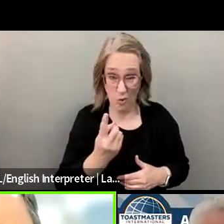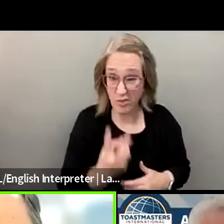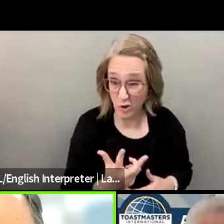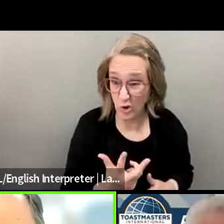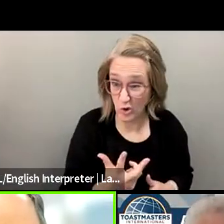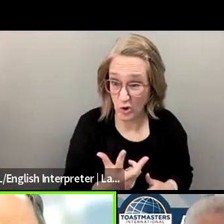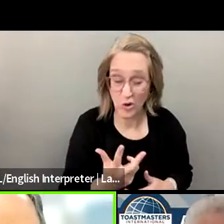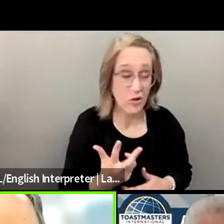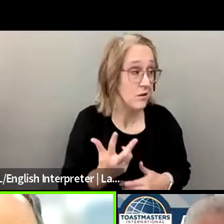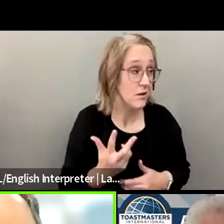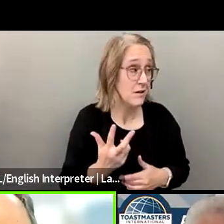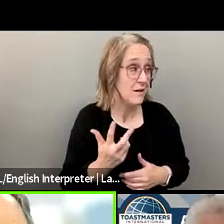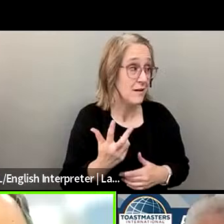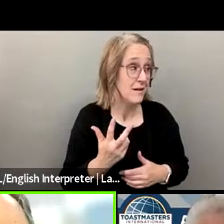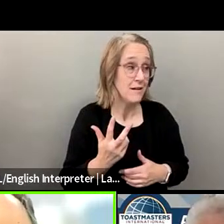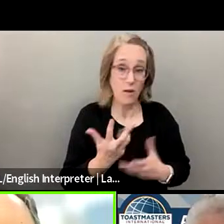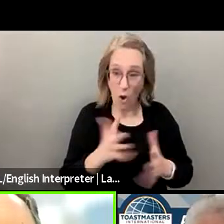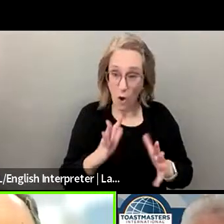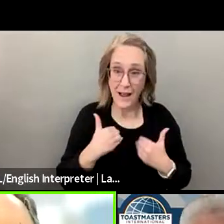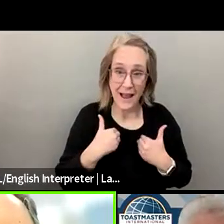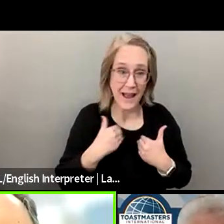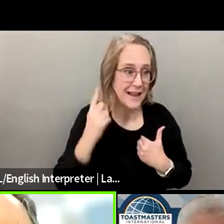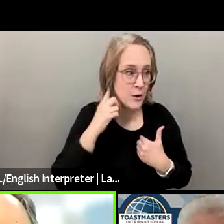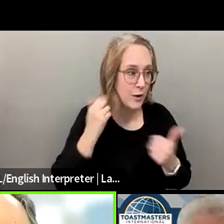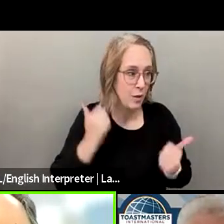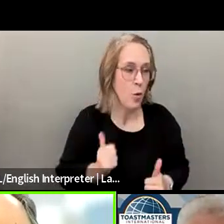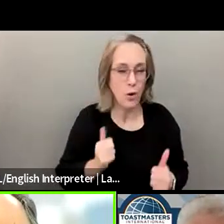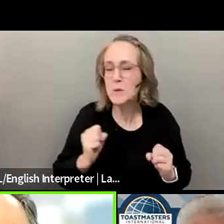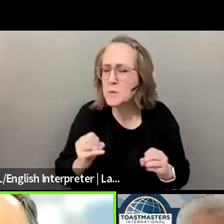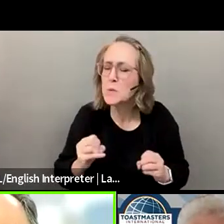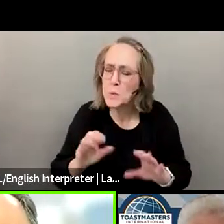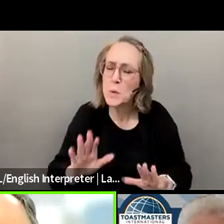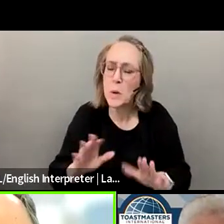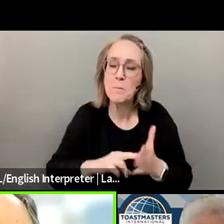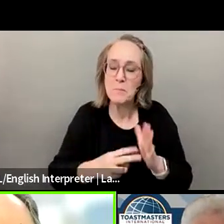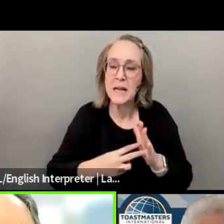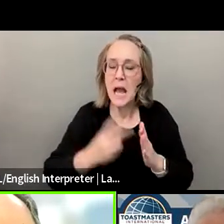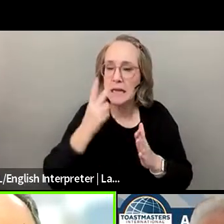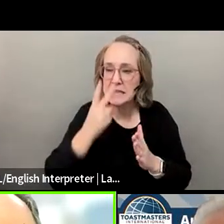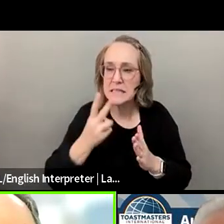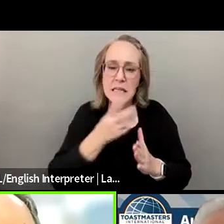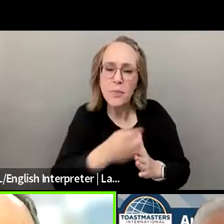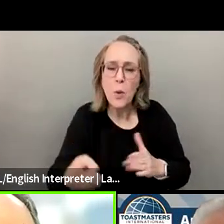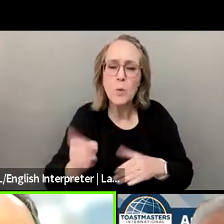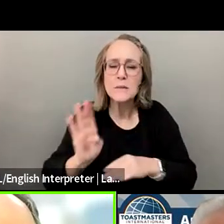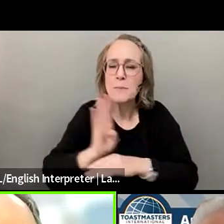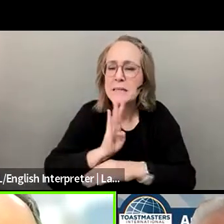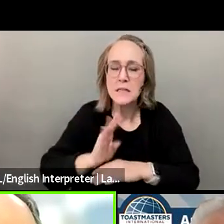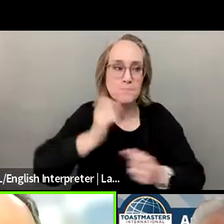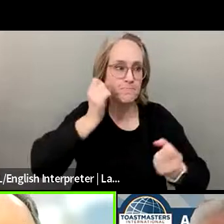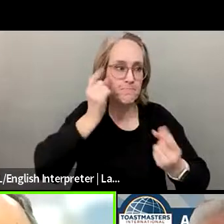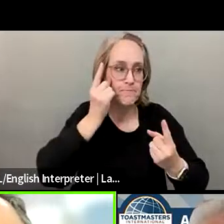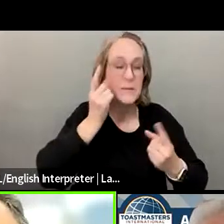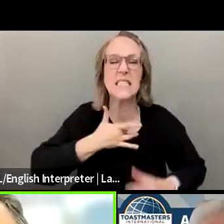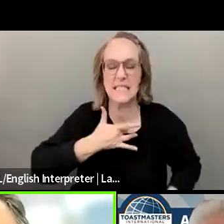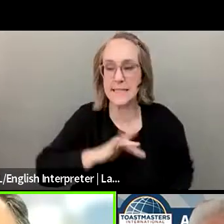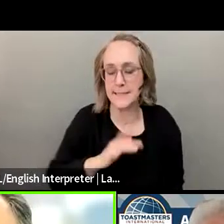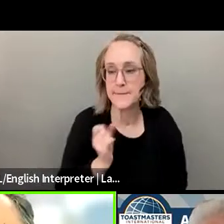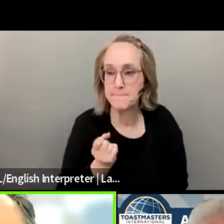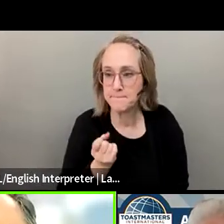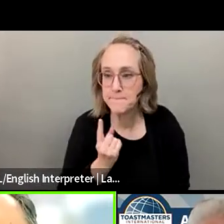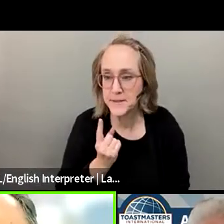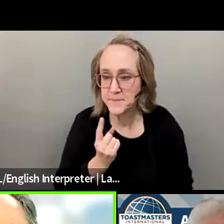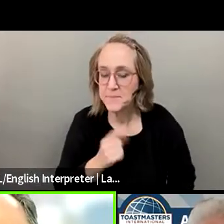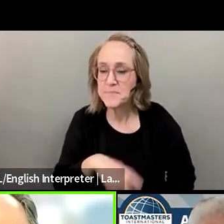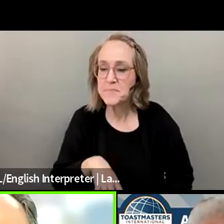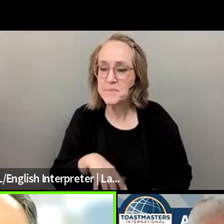that was not what this is about. So I am seeing employers being sensitive to that. So